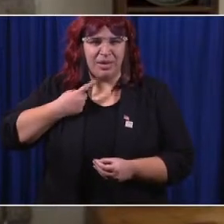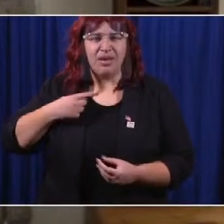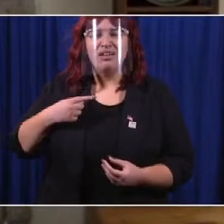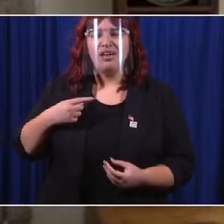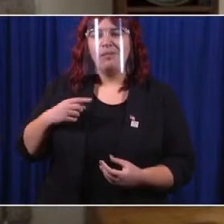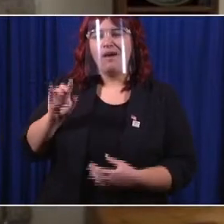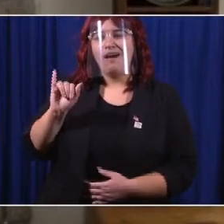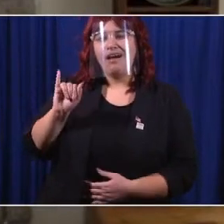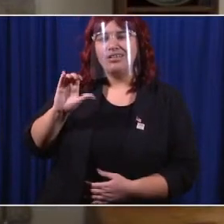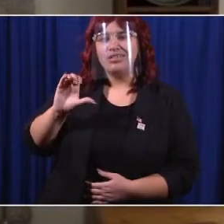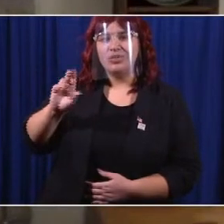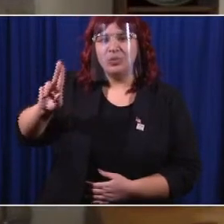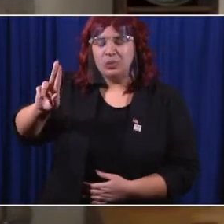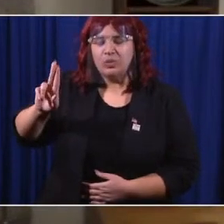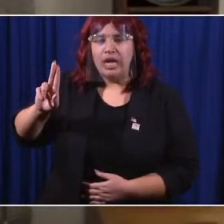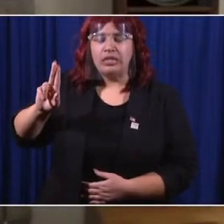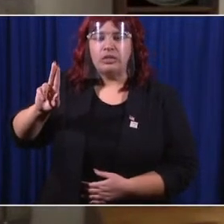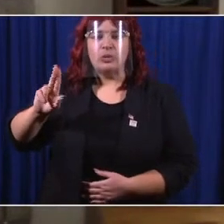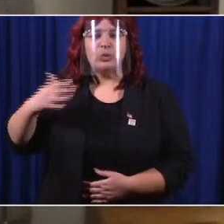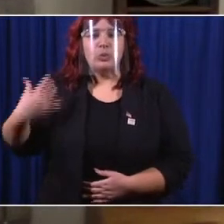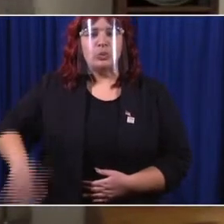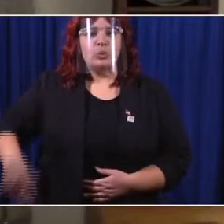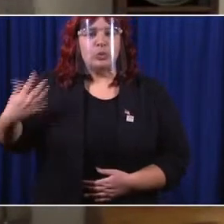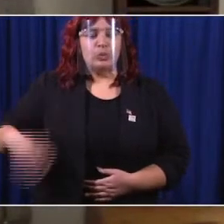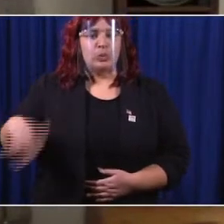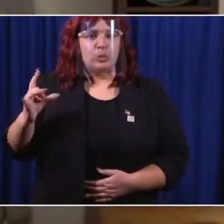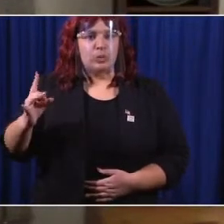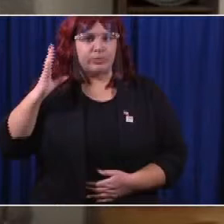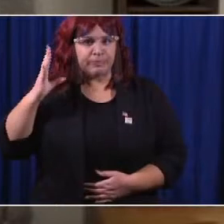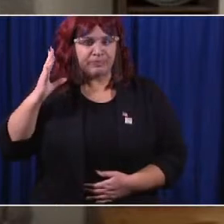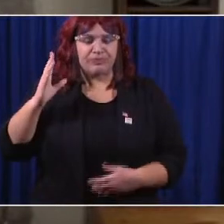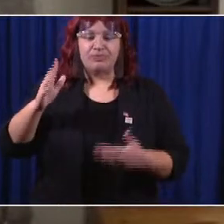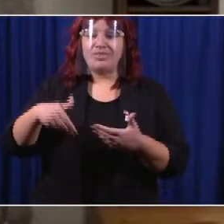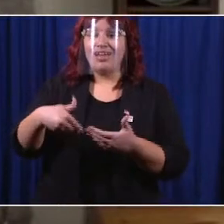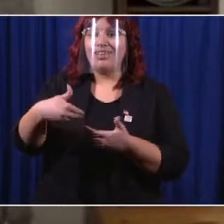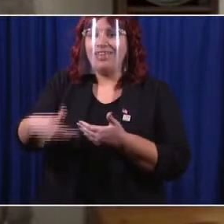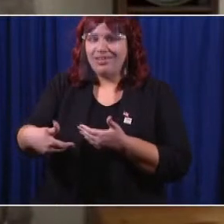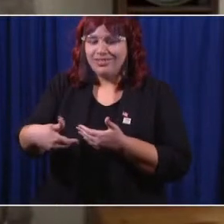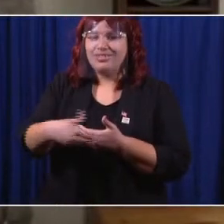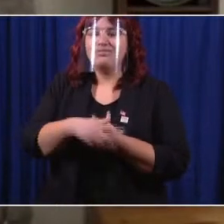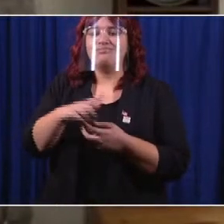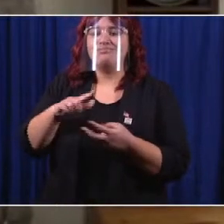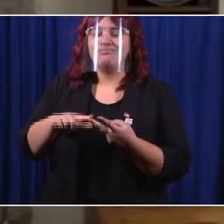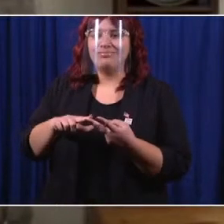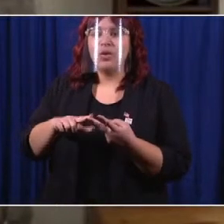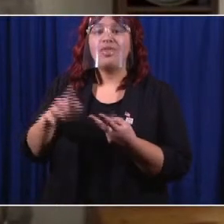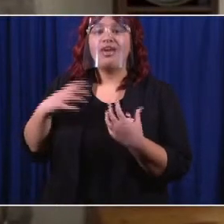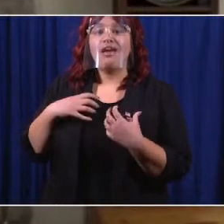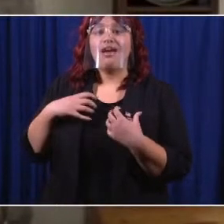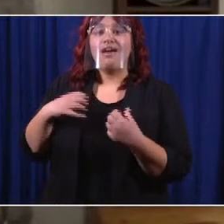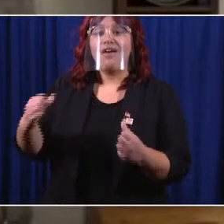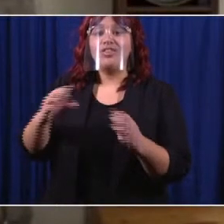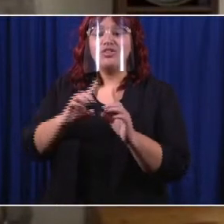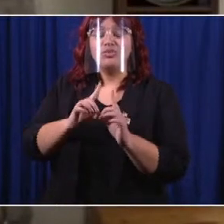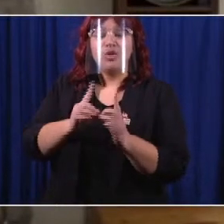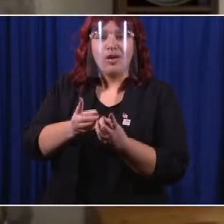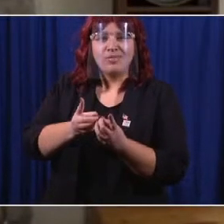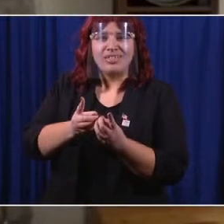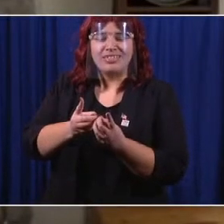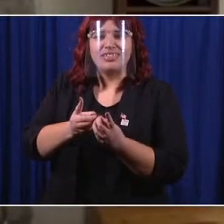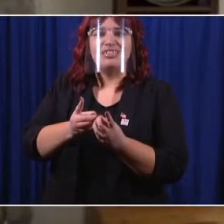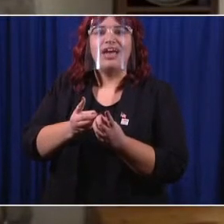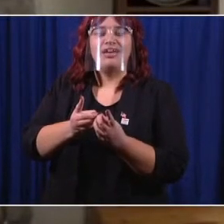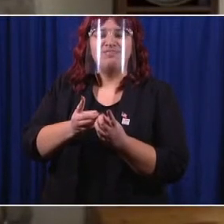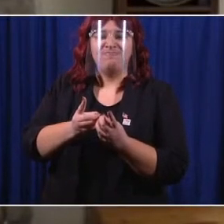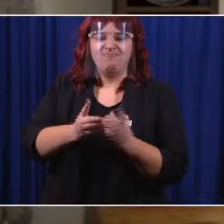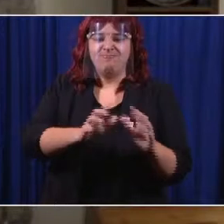you in on that. I next had a discussion with our health departments, and again, they are concerned certainly with the spread